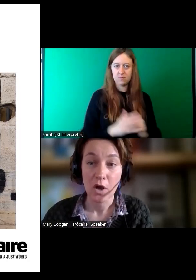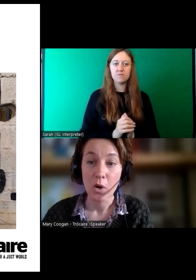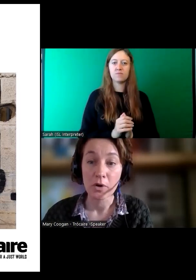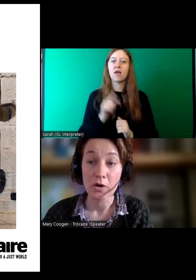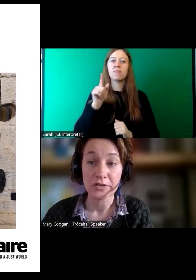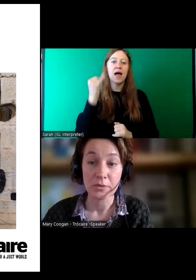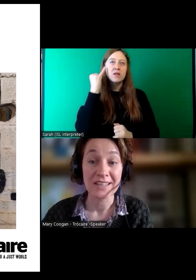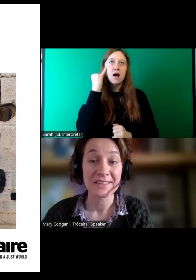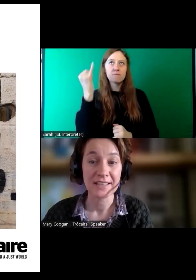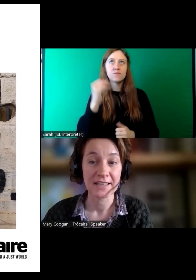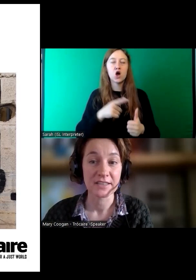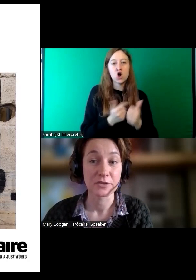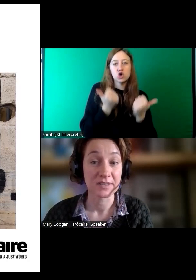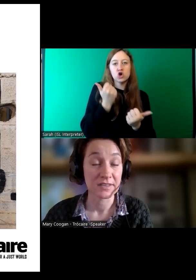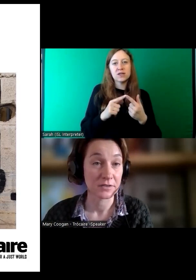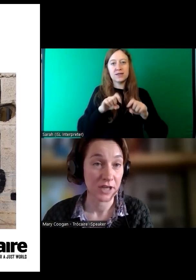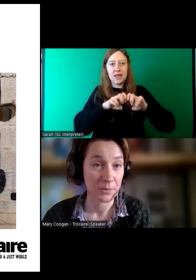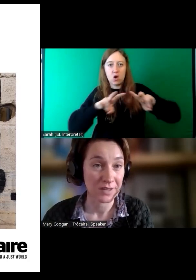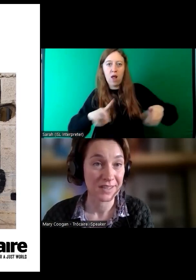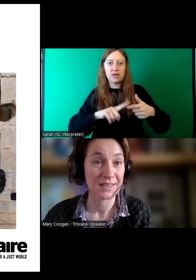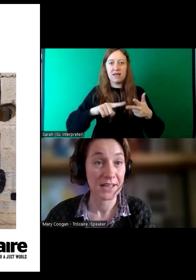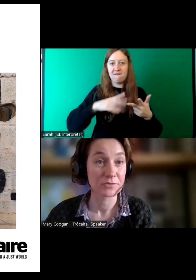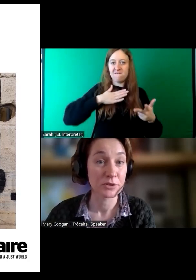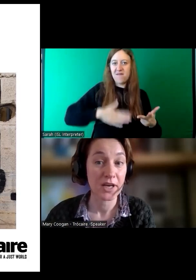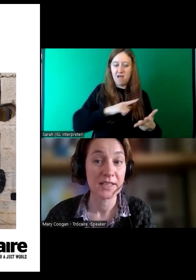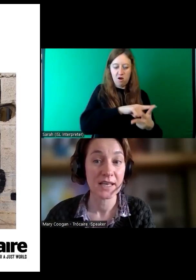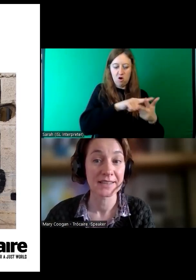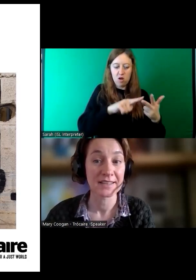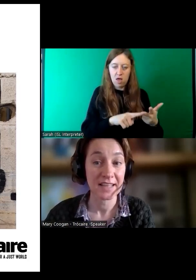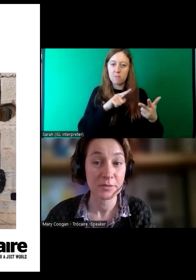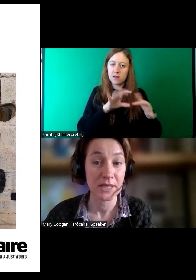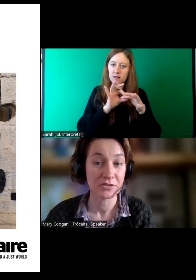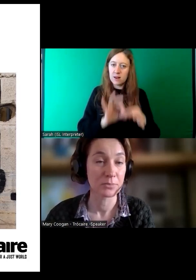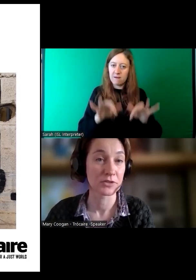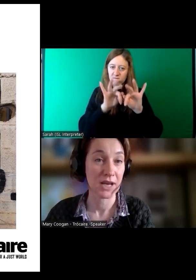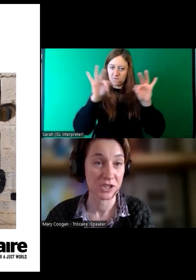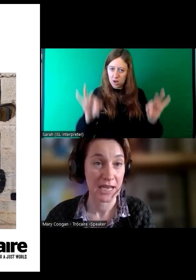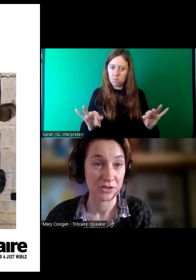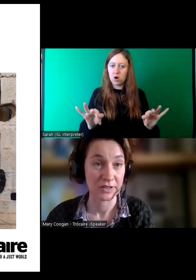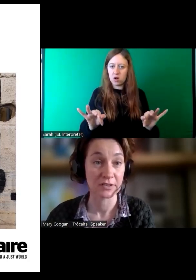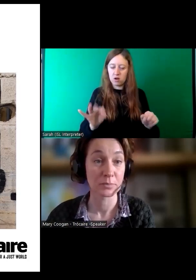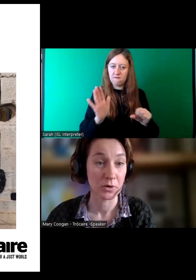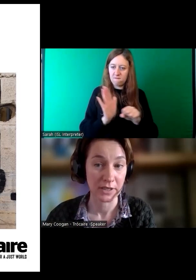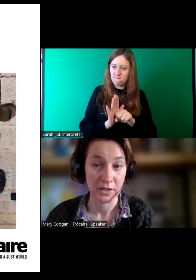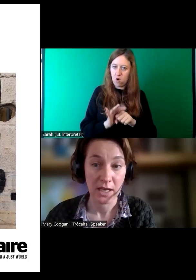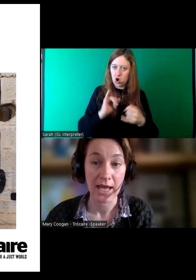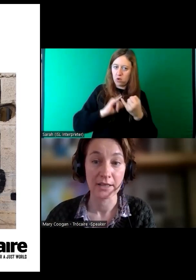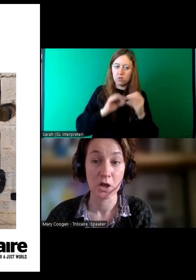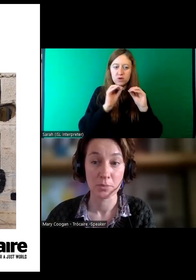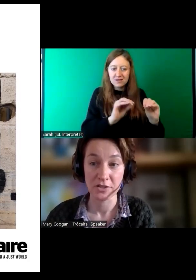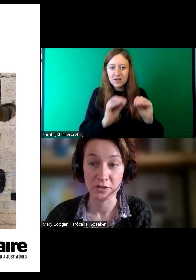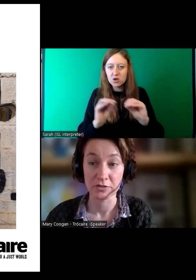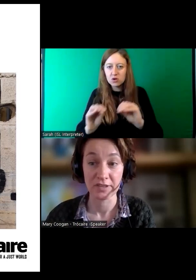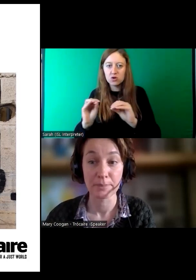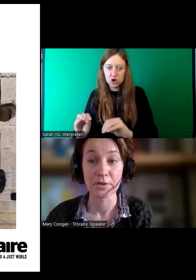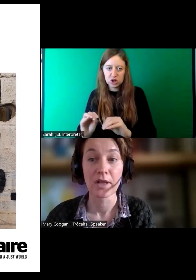fairness were also easily linked into existing frameworks that can provide an accessible entry point for educators in exploring